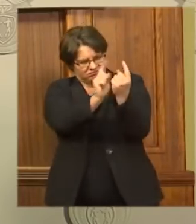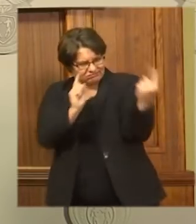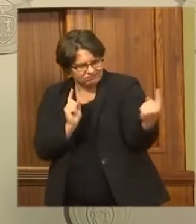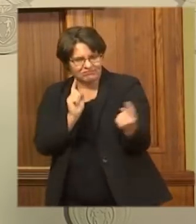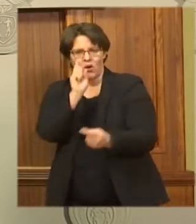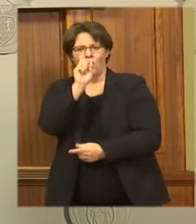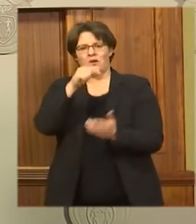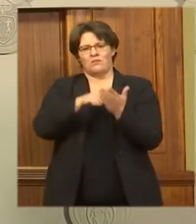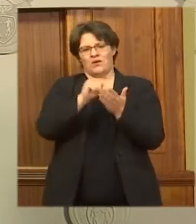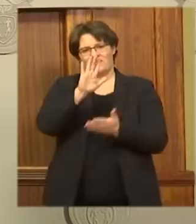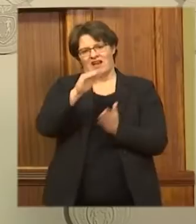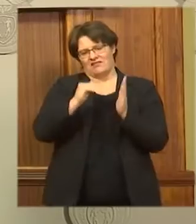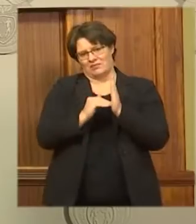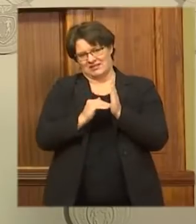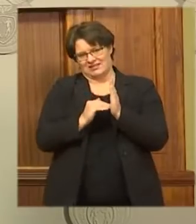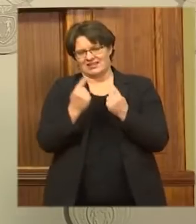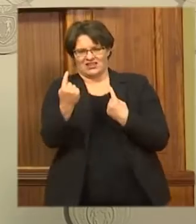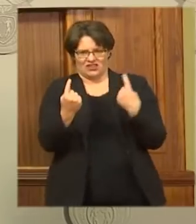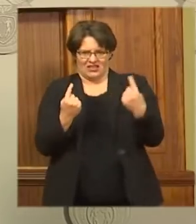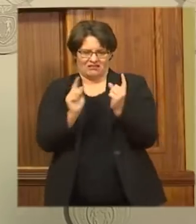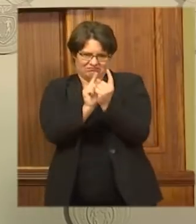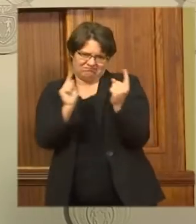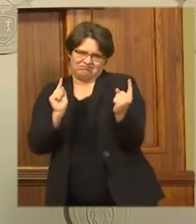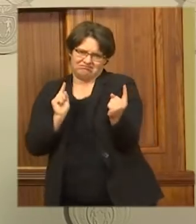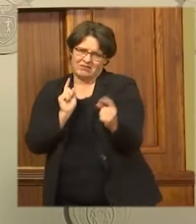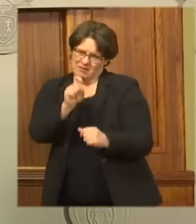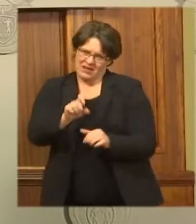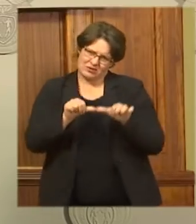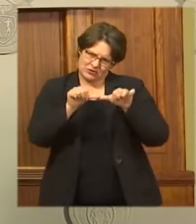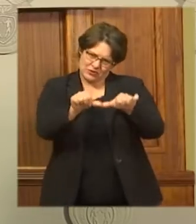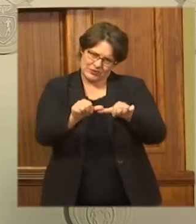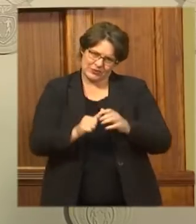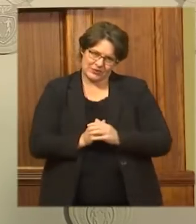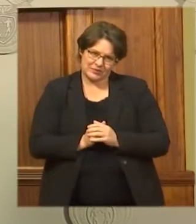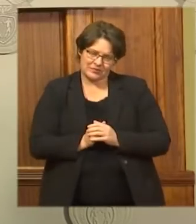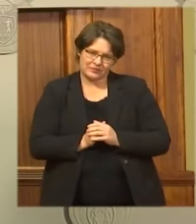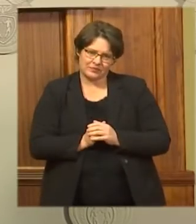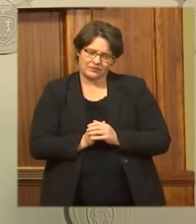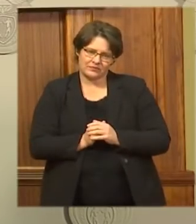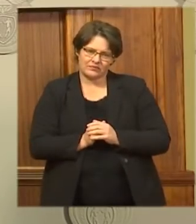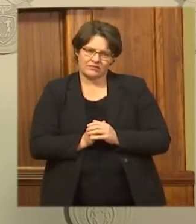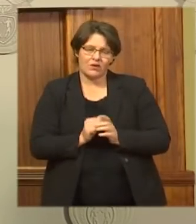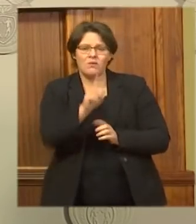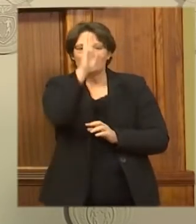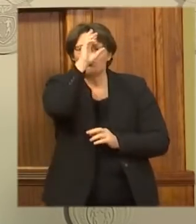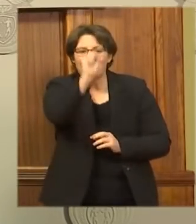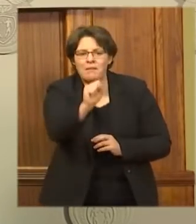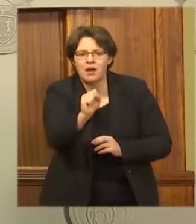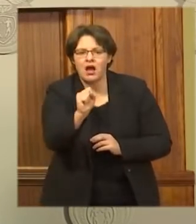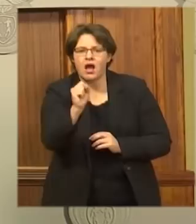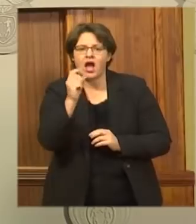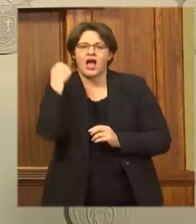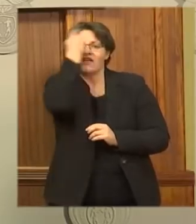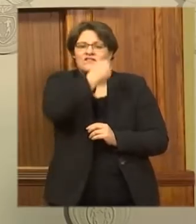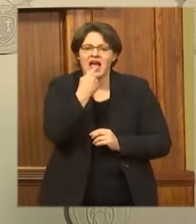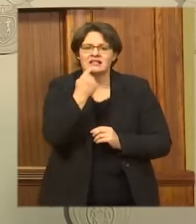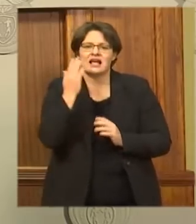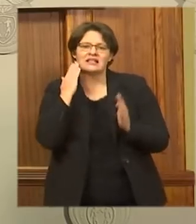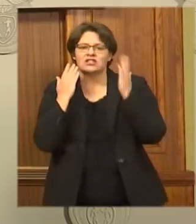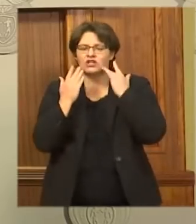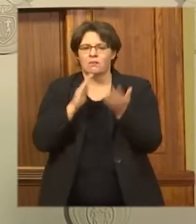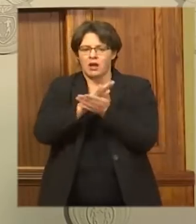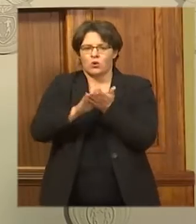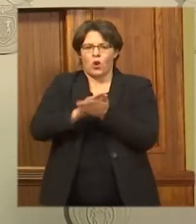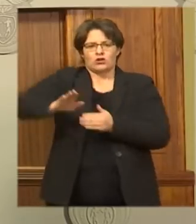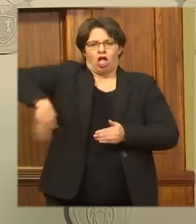from other people. Let us all remember not to touch our faces with unwashed